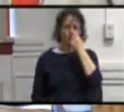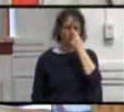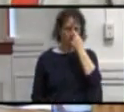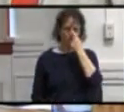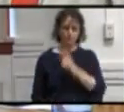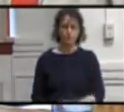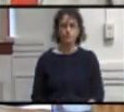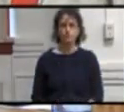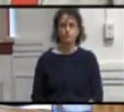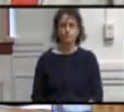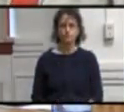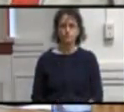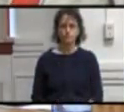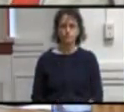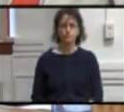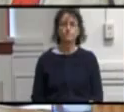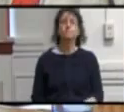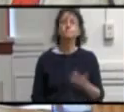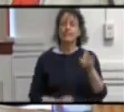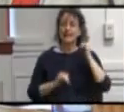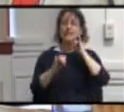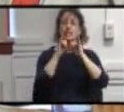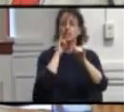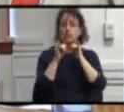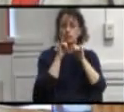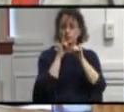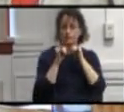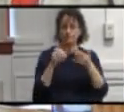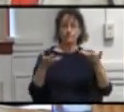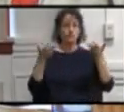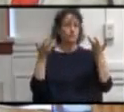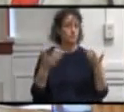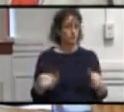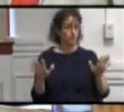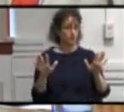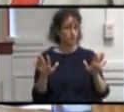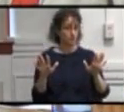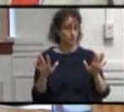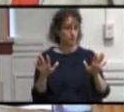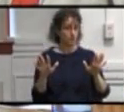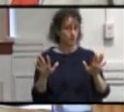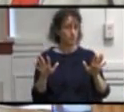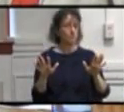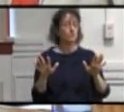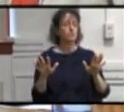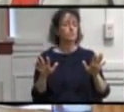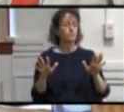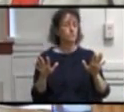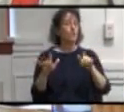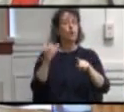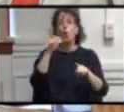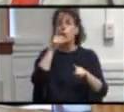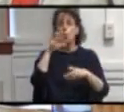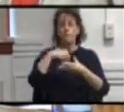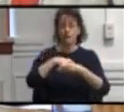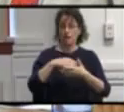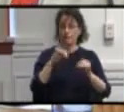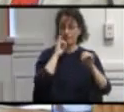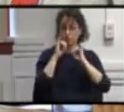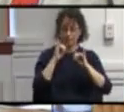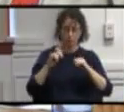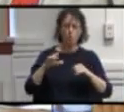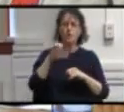meeting with those candidates, and those interviews were conducted by the board as a